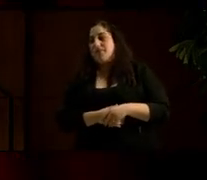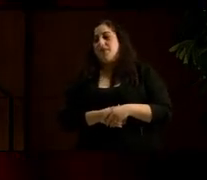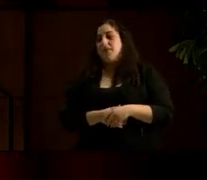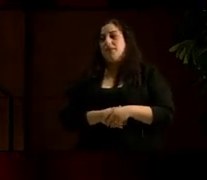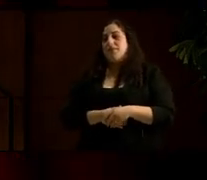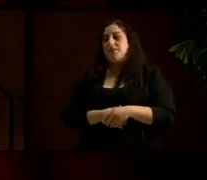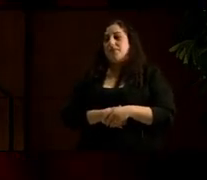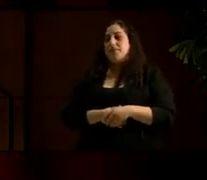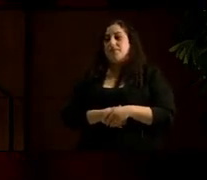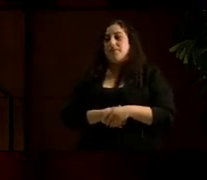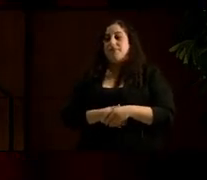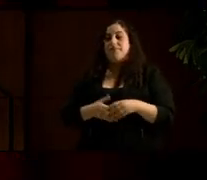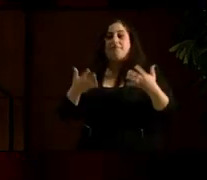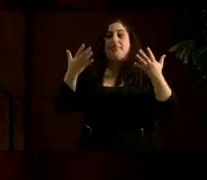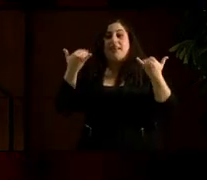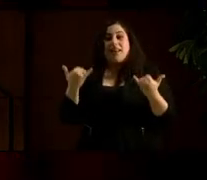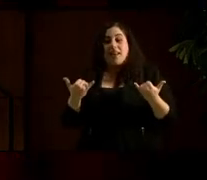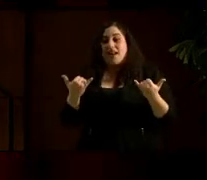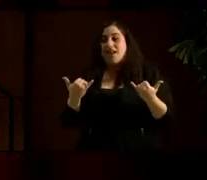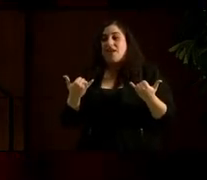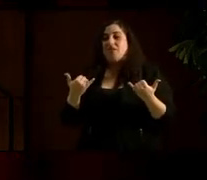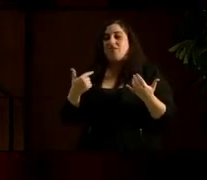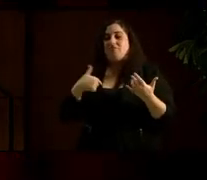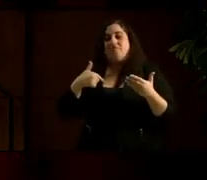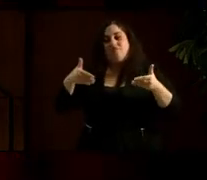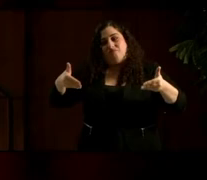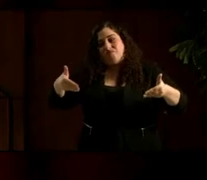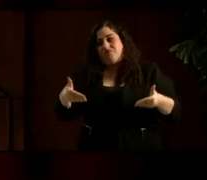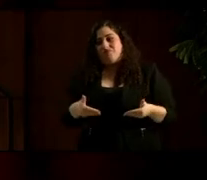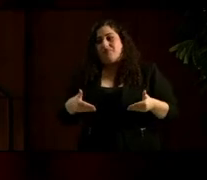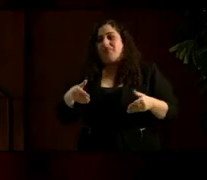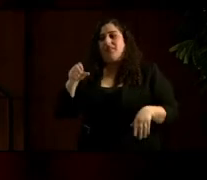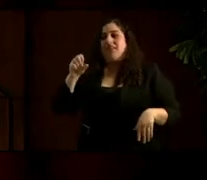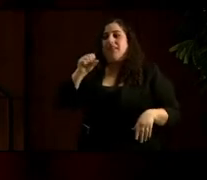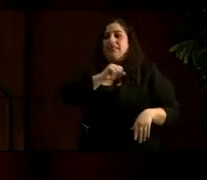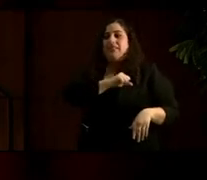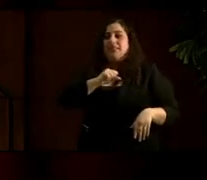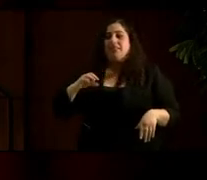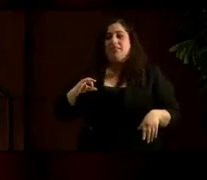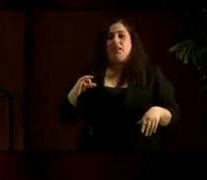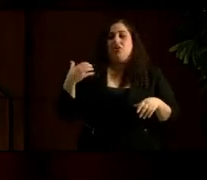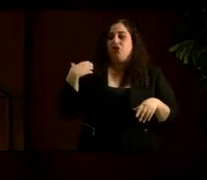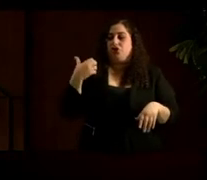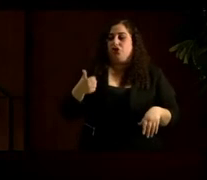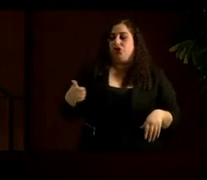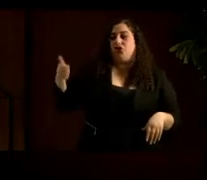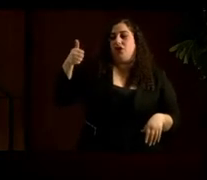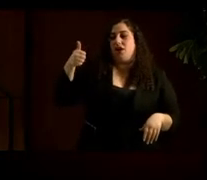It is now my pleasure to introduce University Senate Chair Dr. Will Weston.